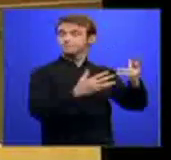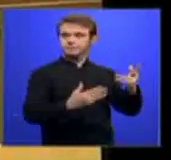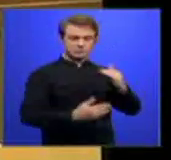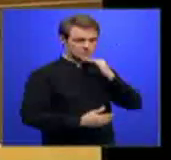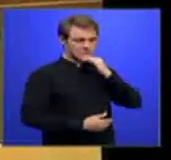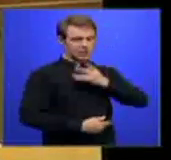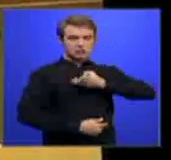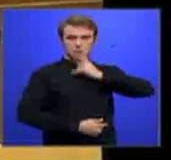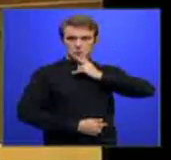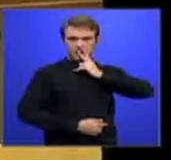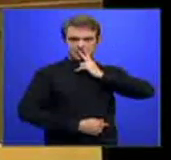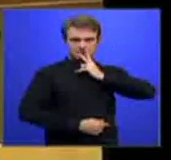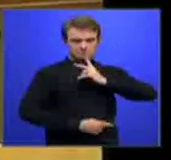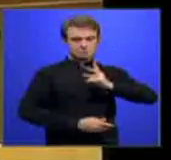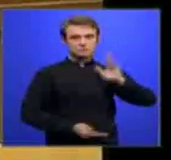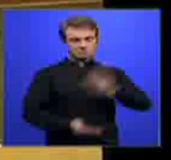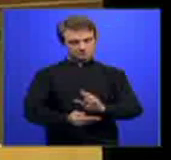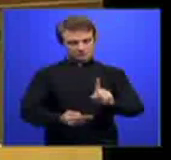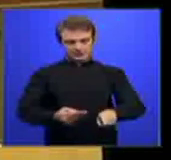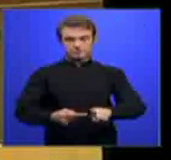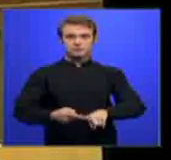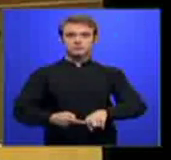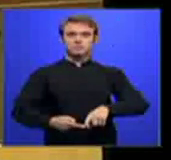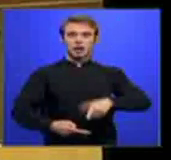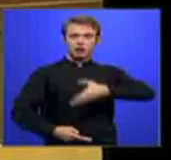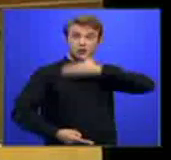poor diet, and